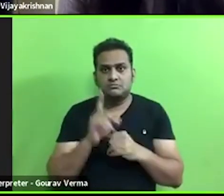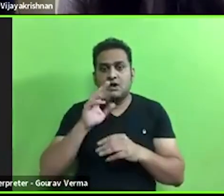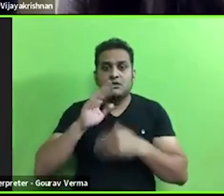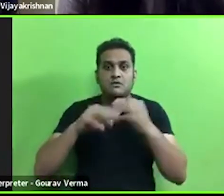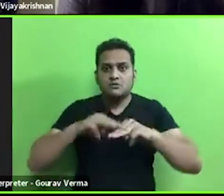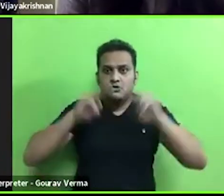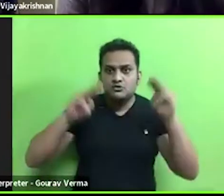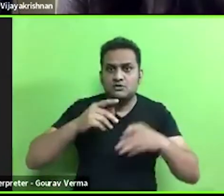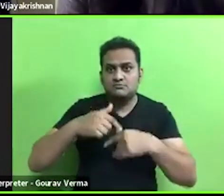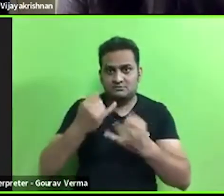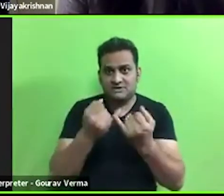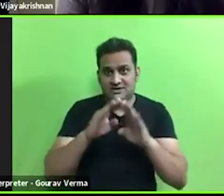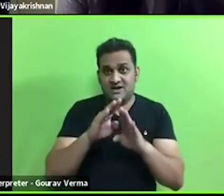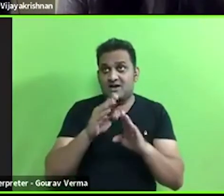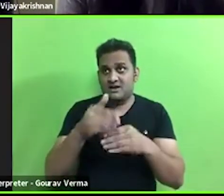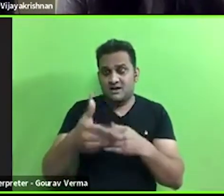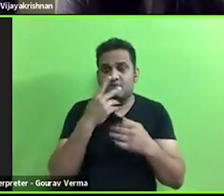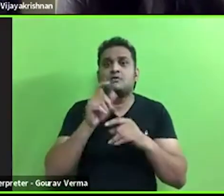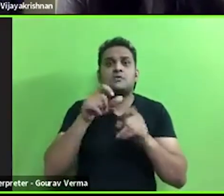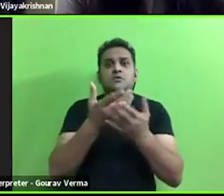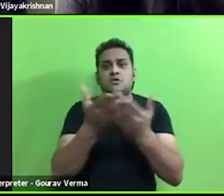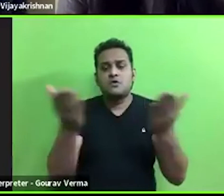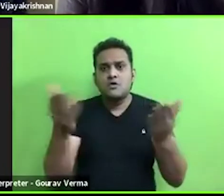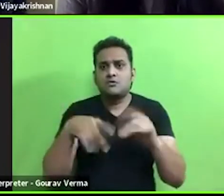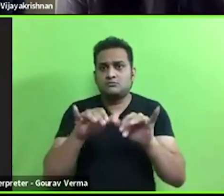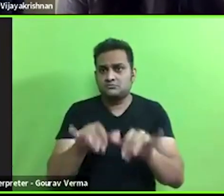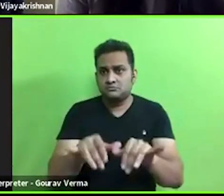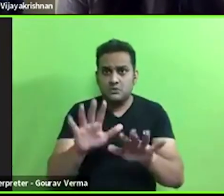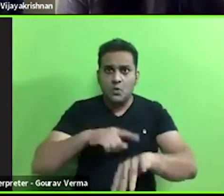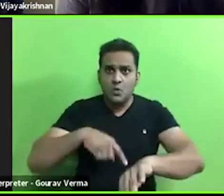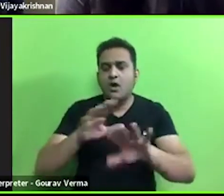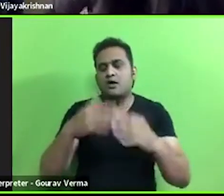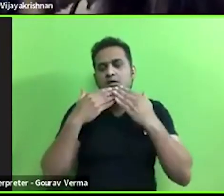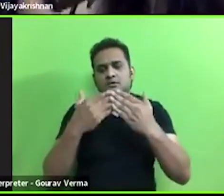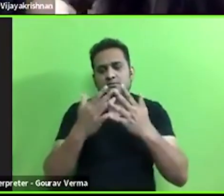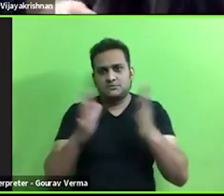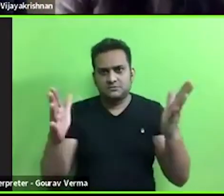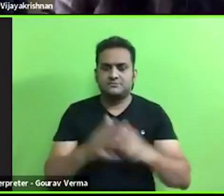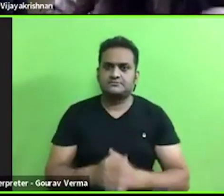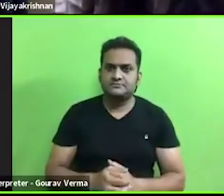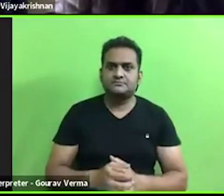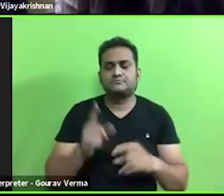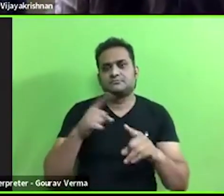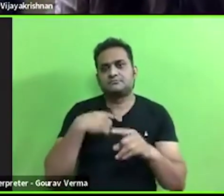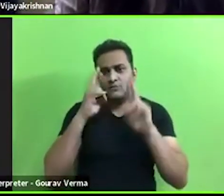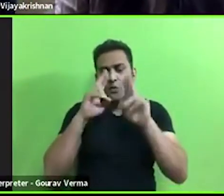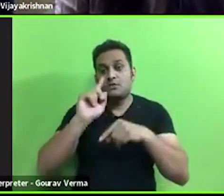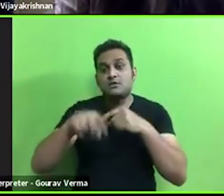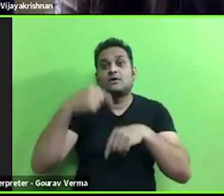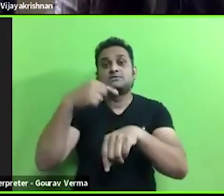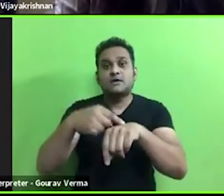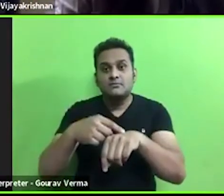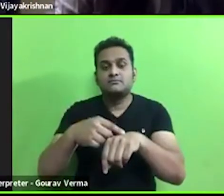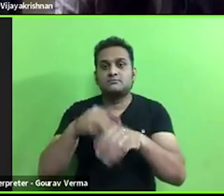someday as well. Everyone else who stayed on for this long, thank you so much. And we hope to see you at the next